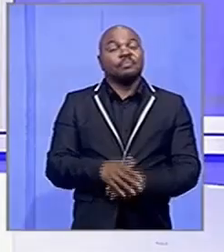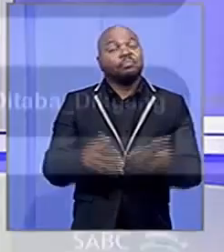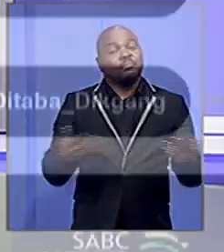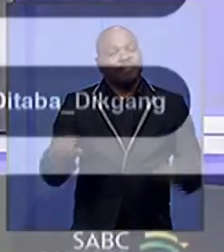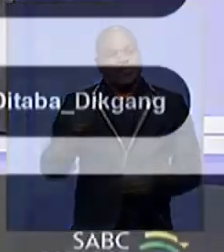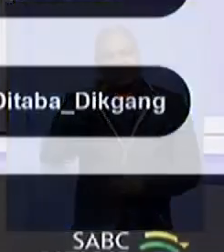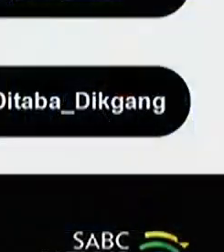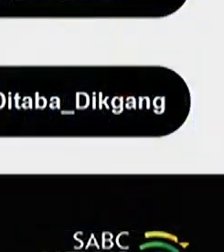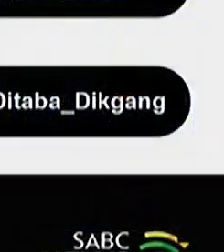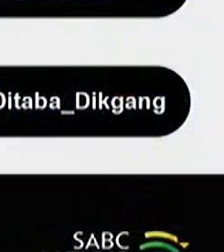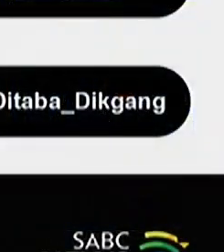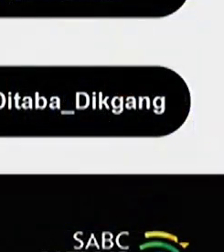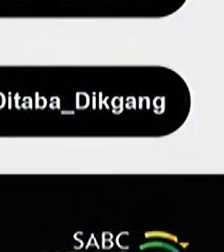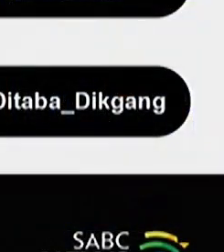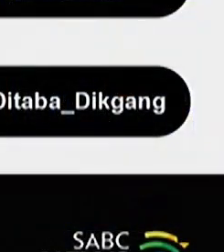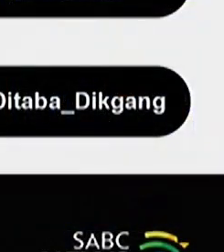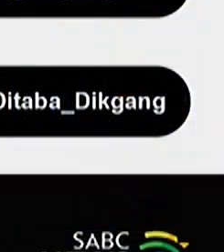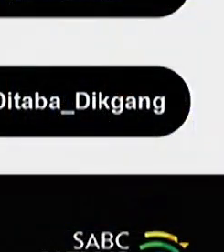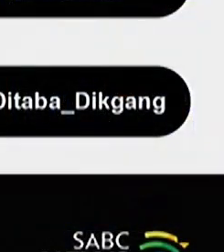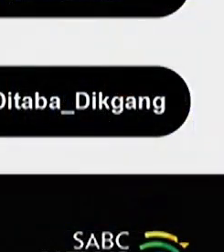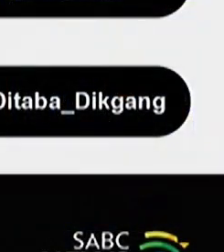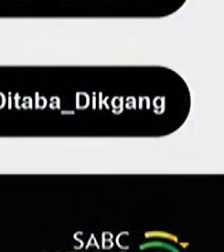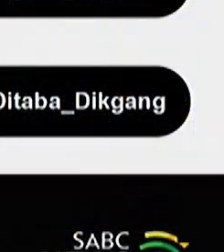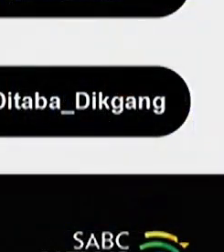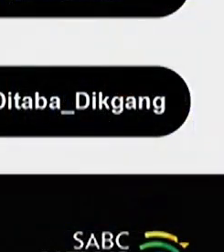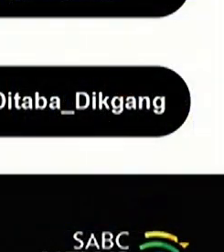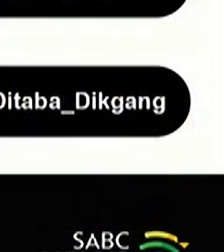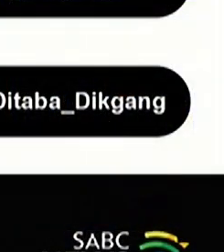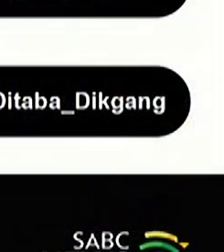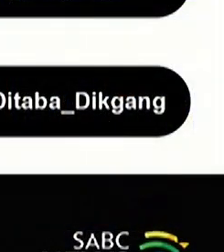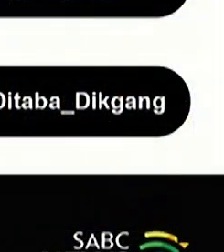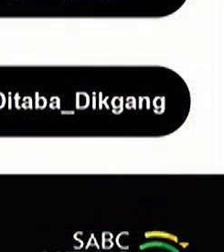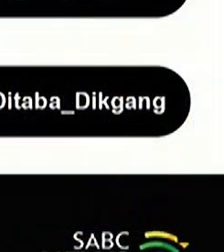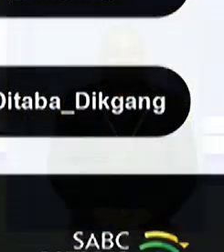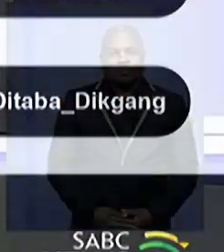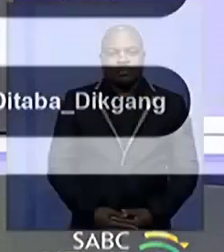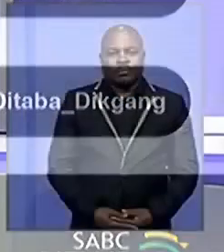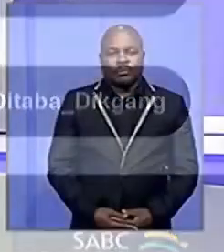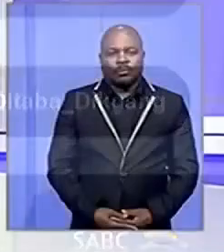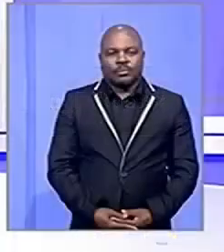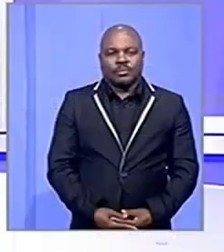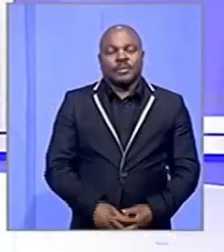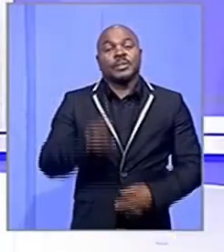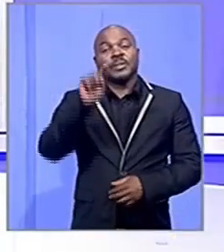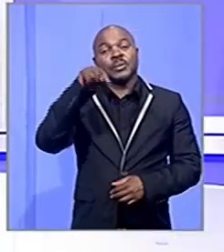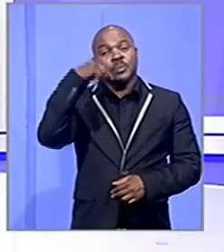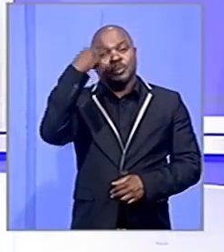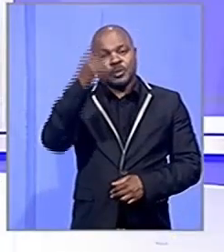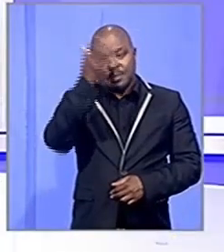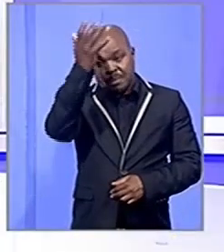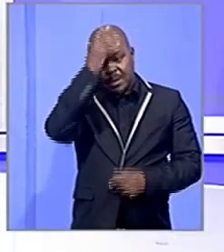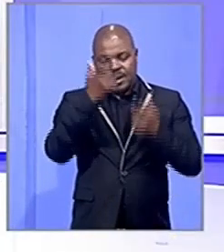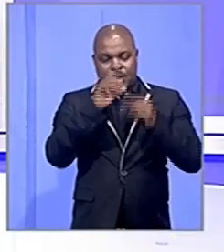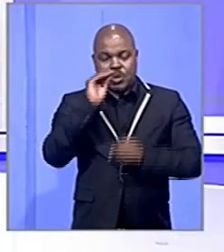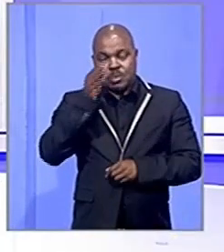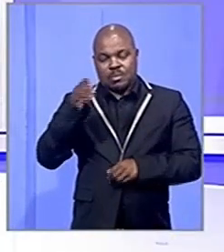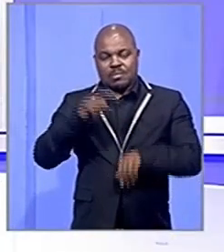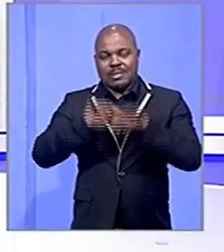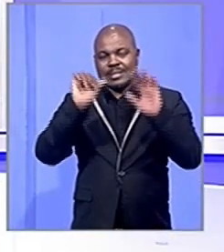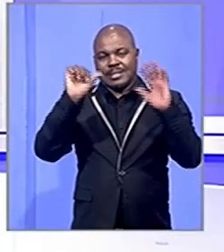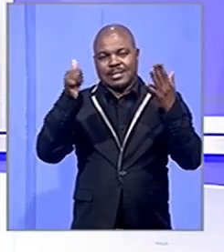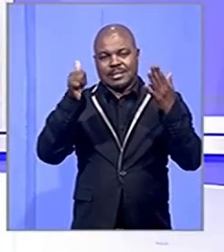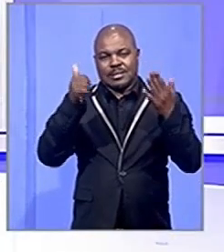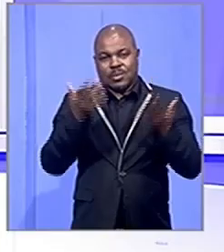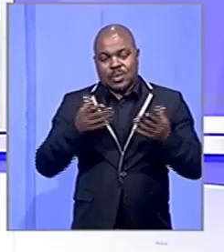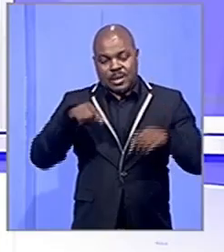Motho di ne di le kalo tsa segonjono se le ba le go ikgolaganya le rona mo mafaratlhatlheng a ditlhaeletsano. Kgaso e latelang ke ya Sepedi ka moso ka ura barataro maitseboa